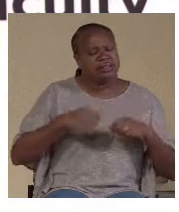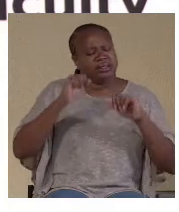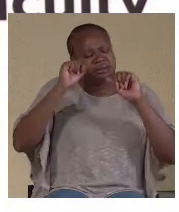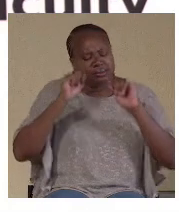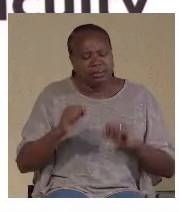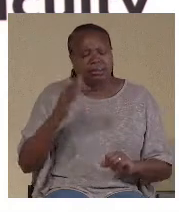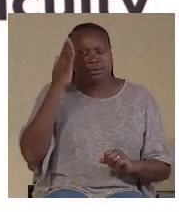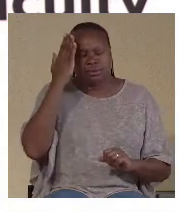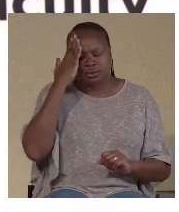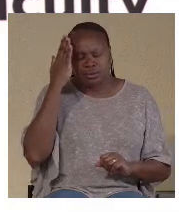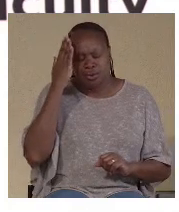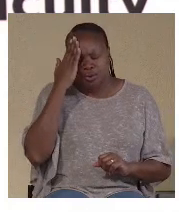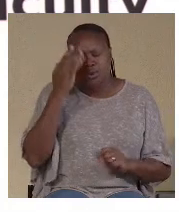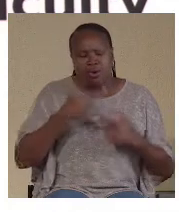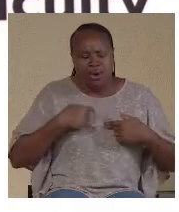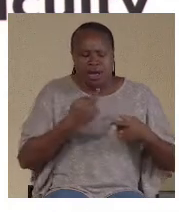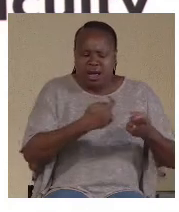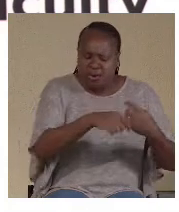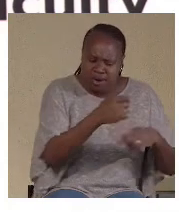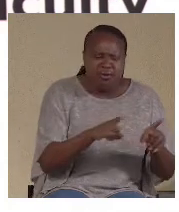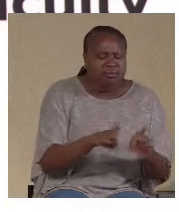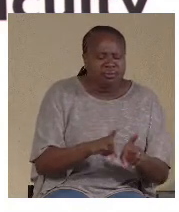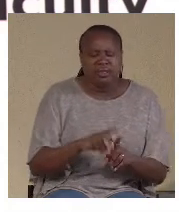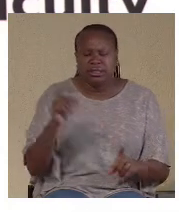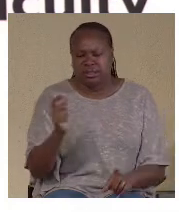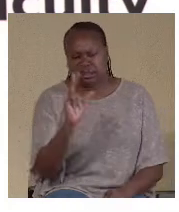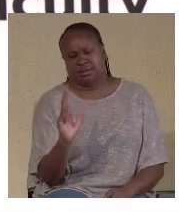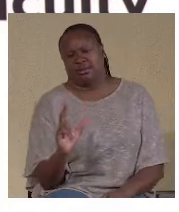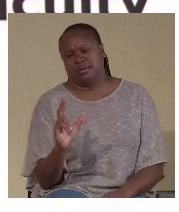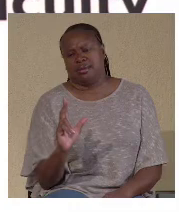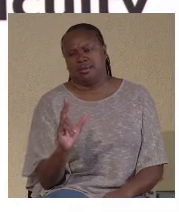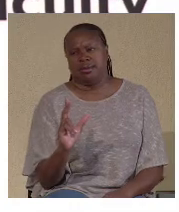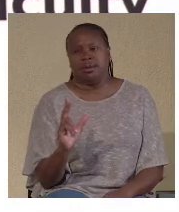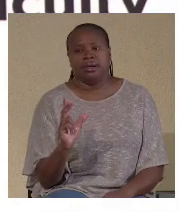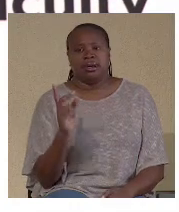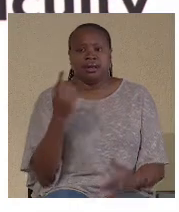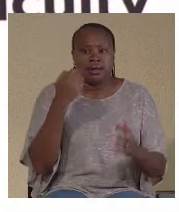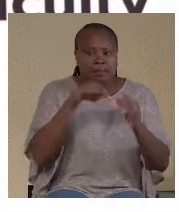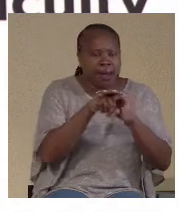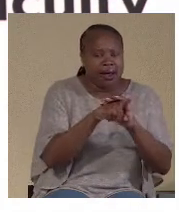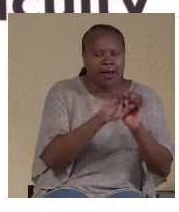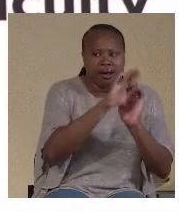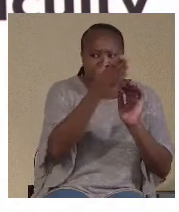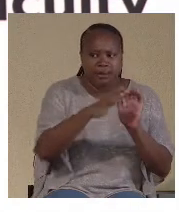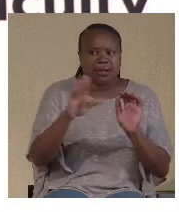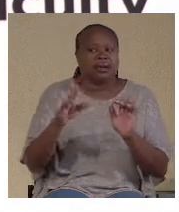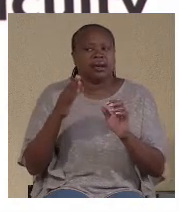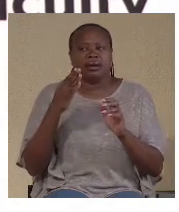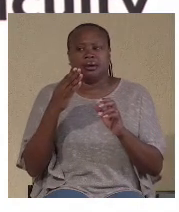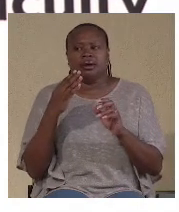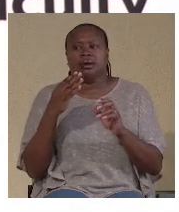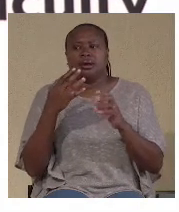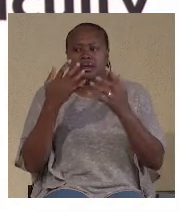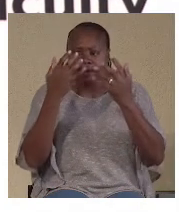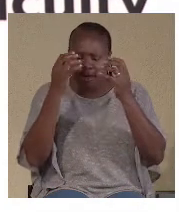vendors and the customers. When they are visiting the open market, they